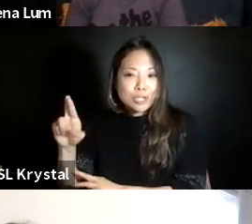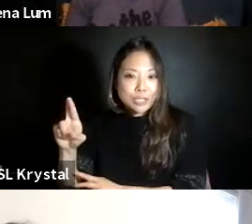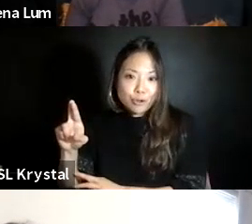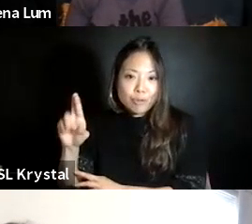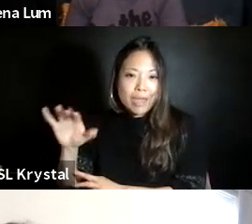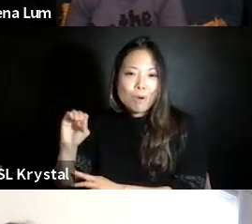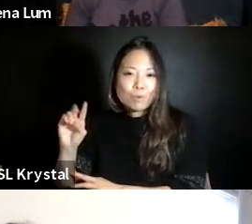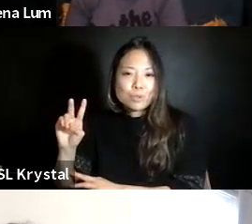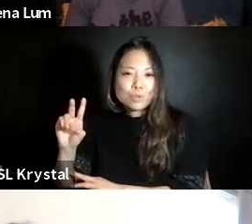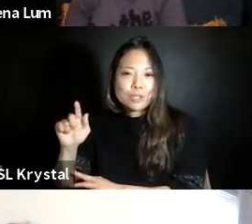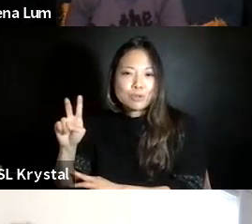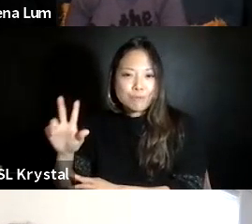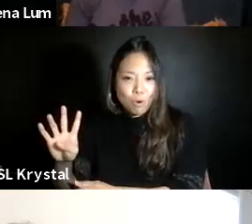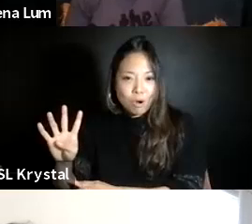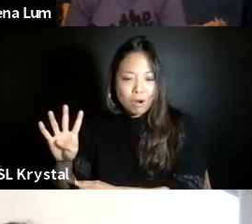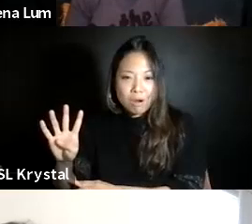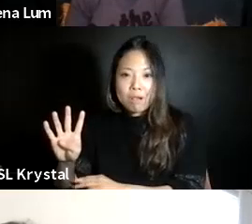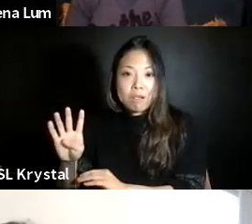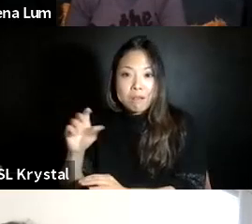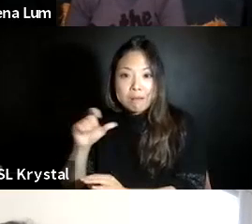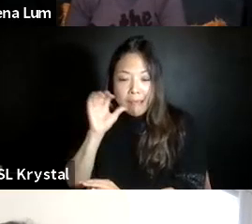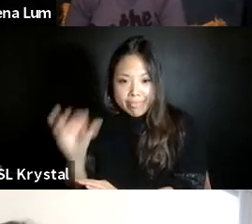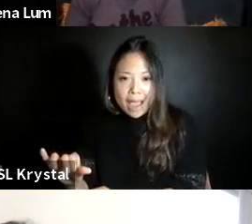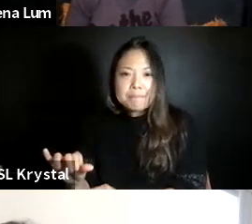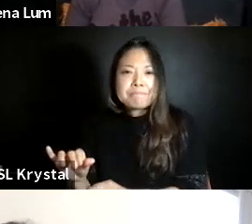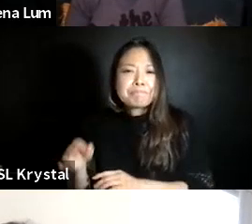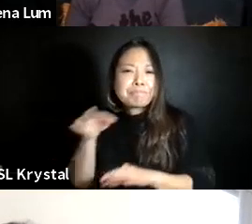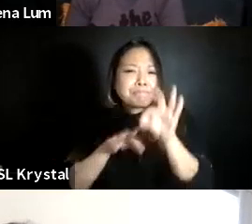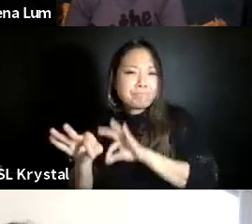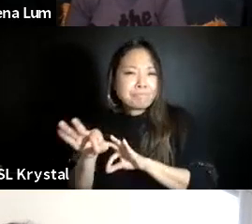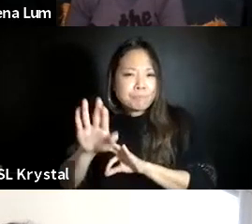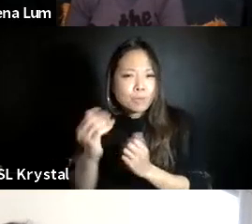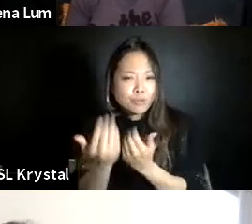do that, it would be, what you're suggesting would be